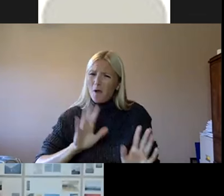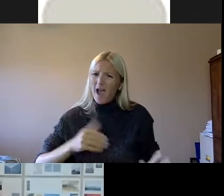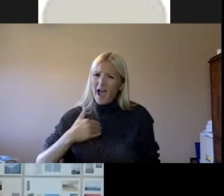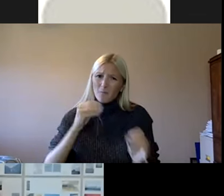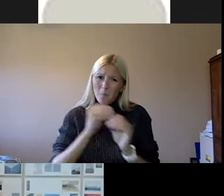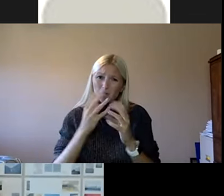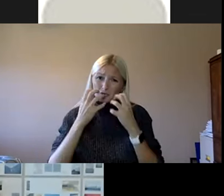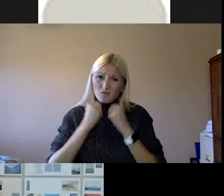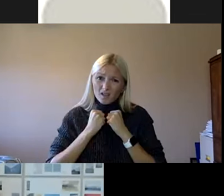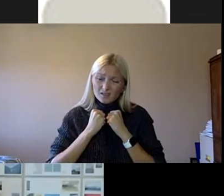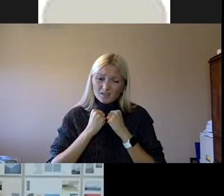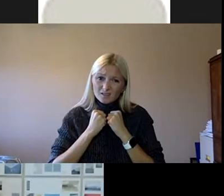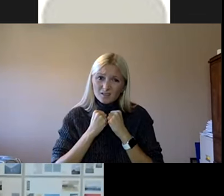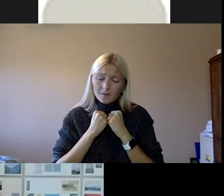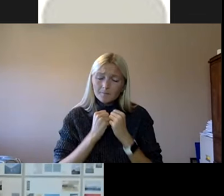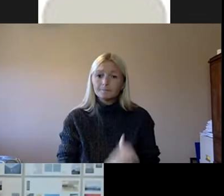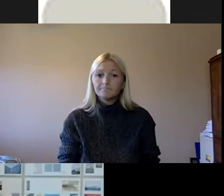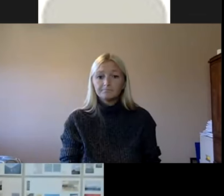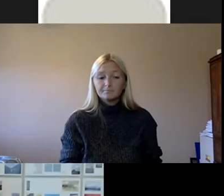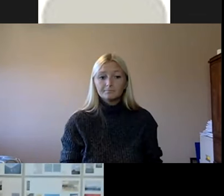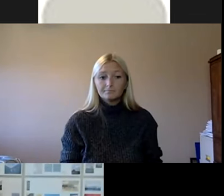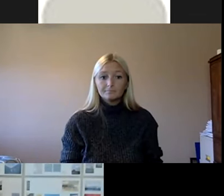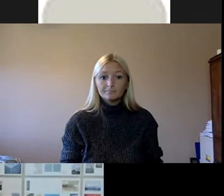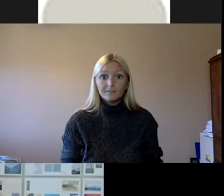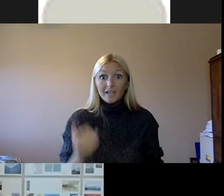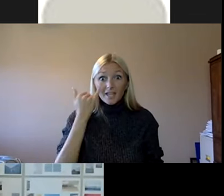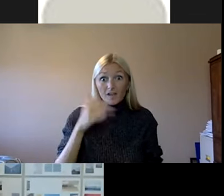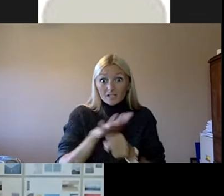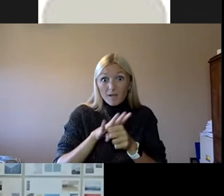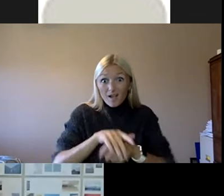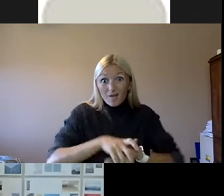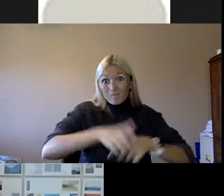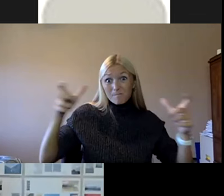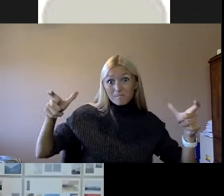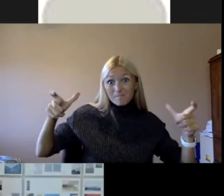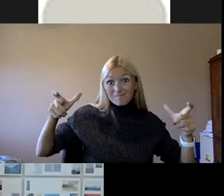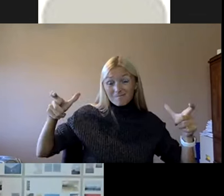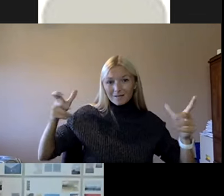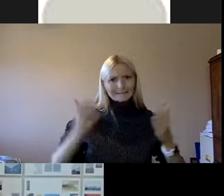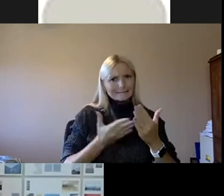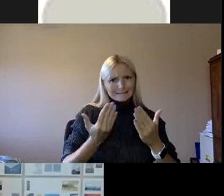And a large space is always easier to work with. There's a kind of